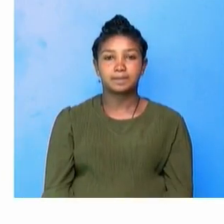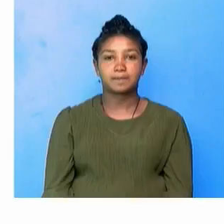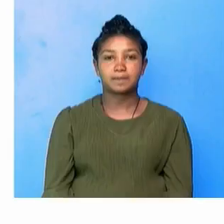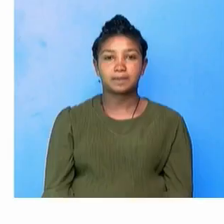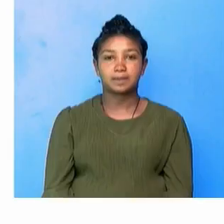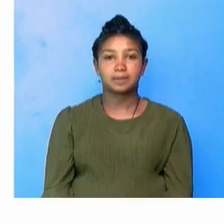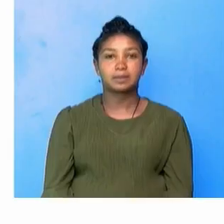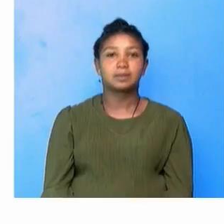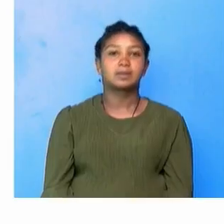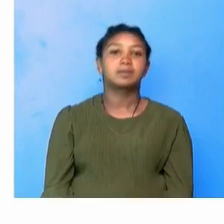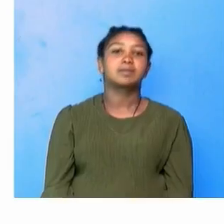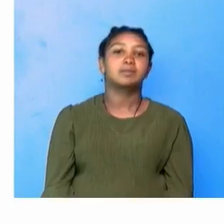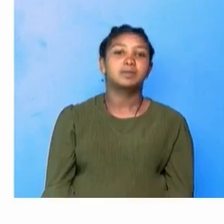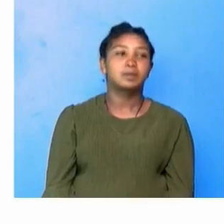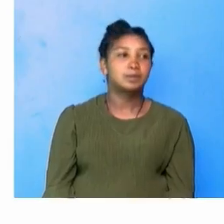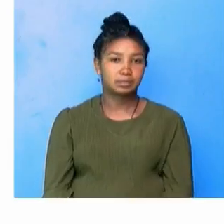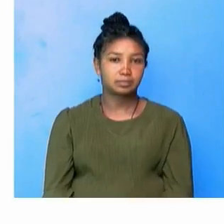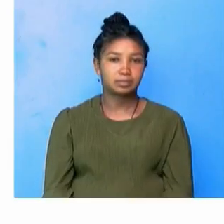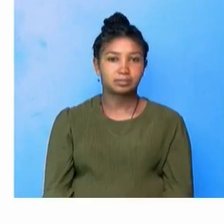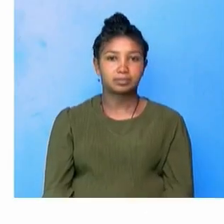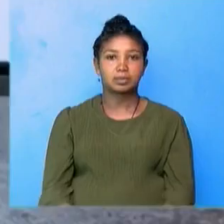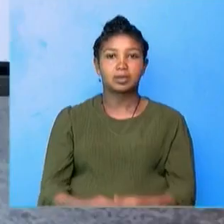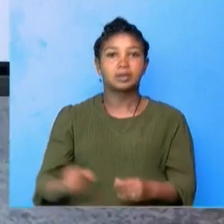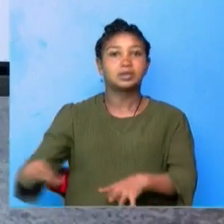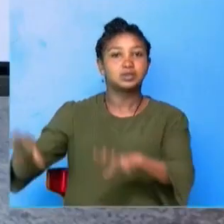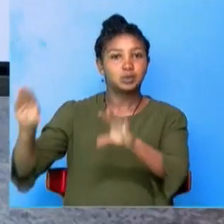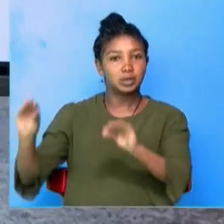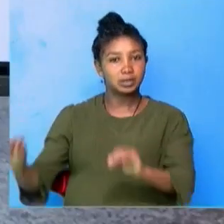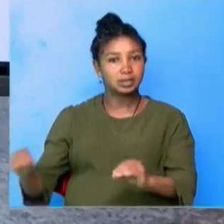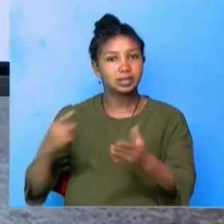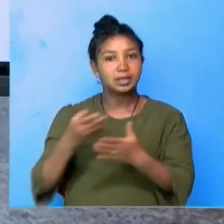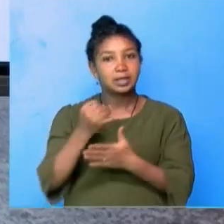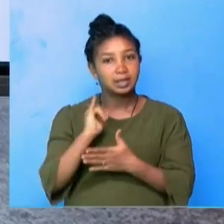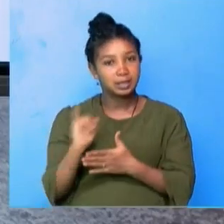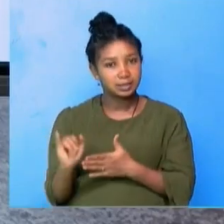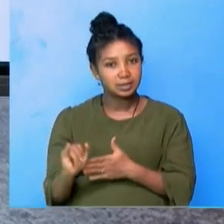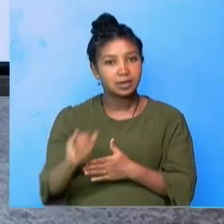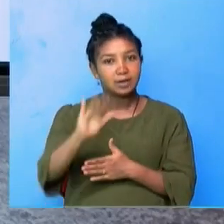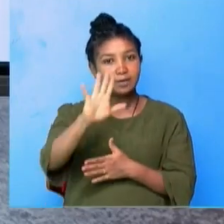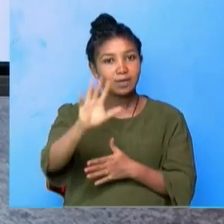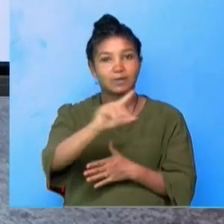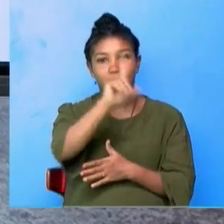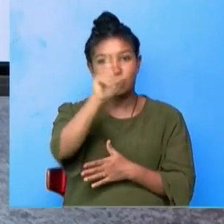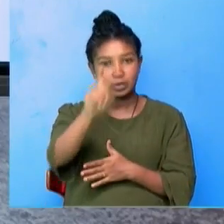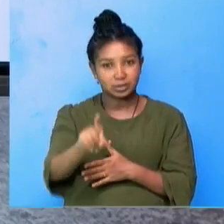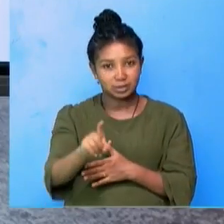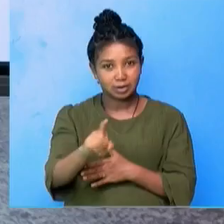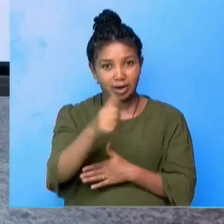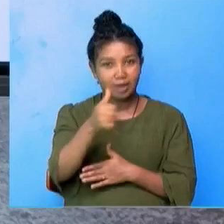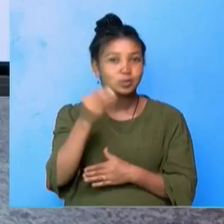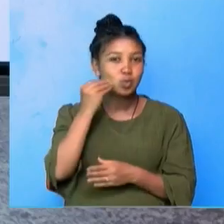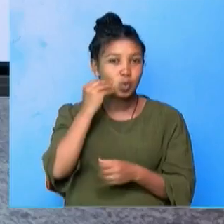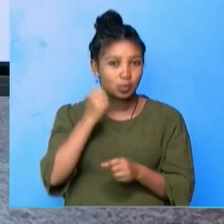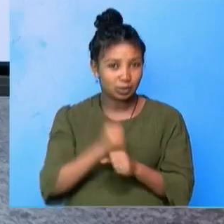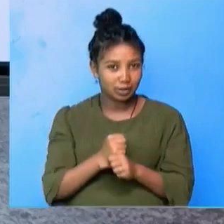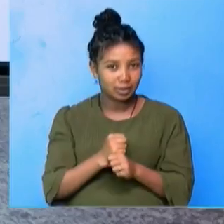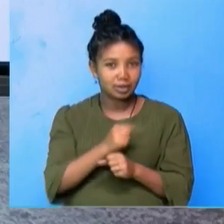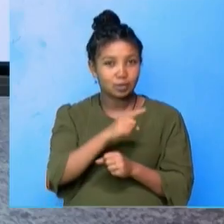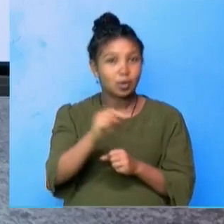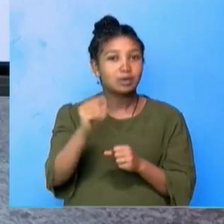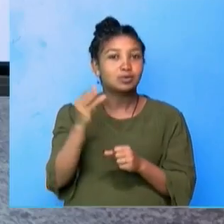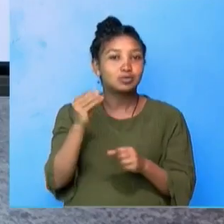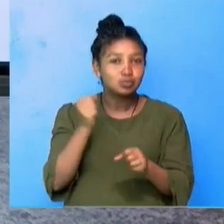hot. Students, here is 5 questions as homework. you can do